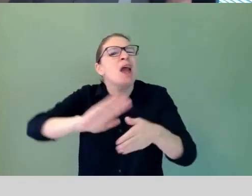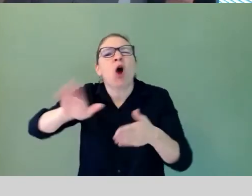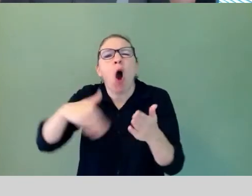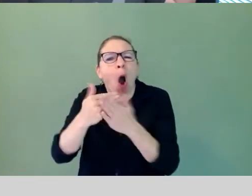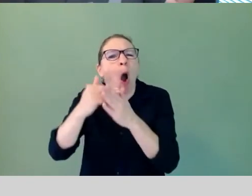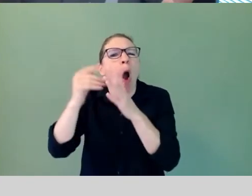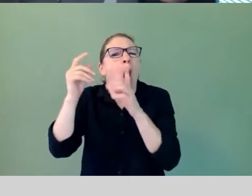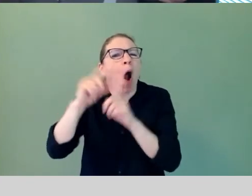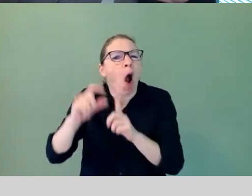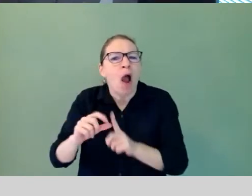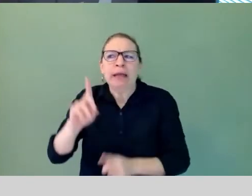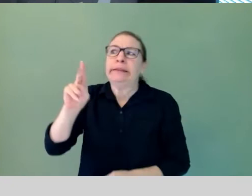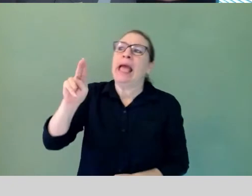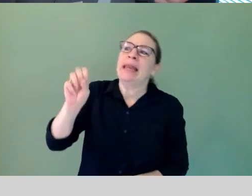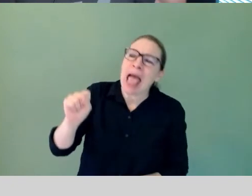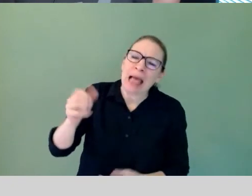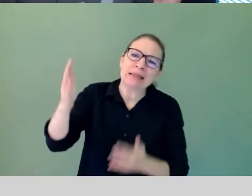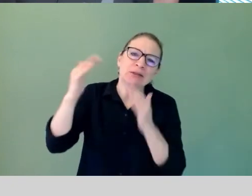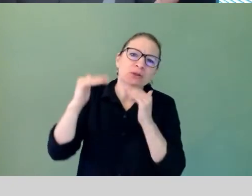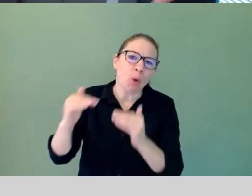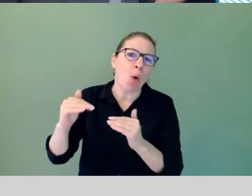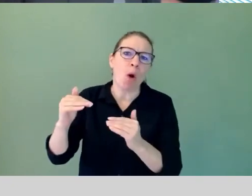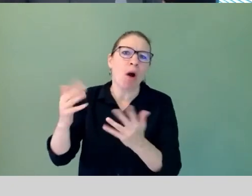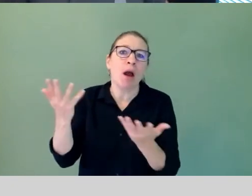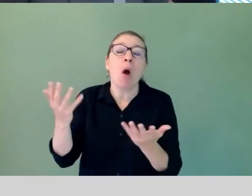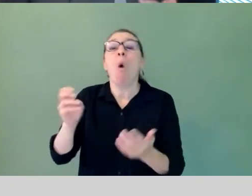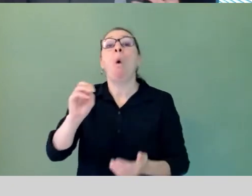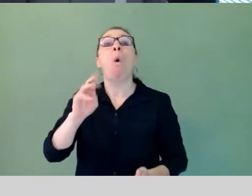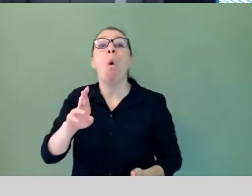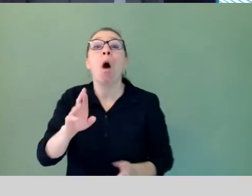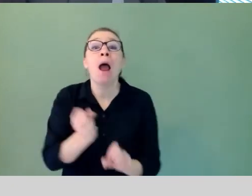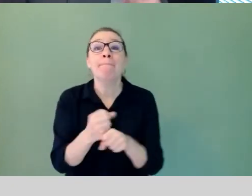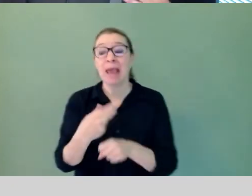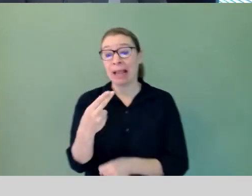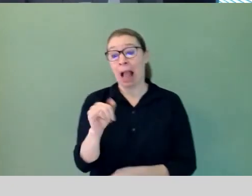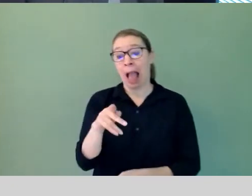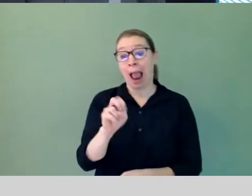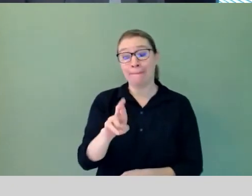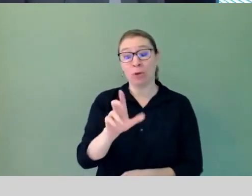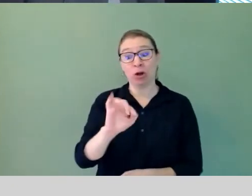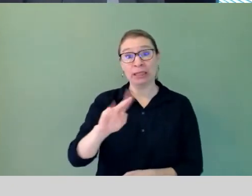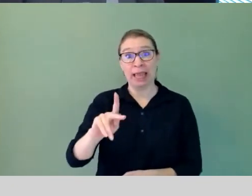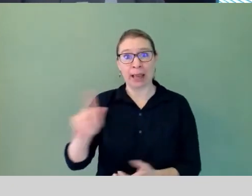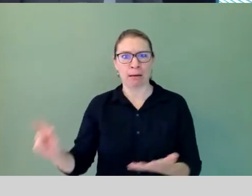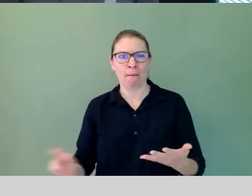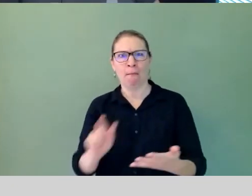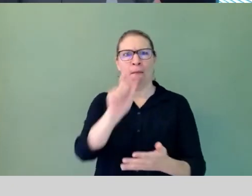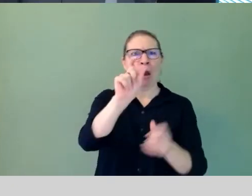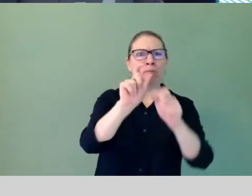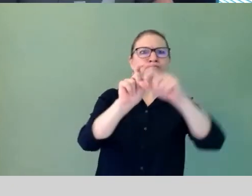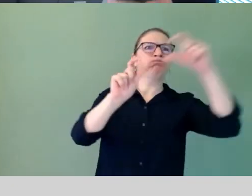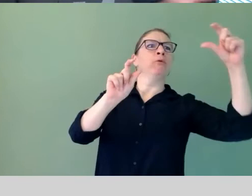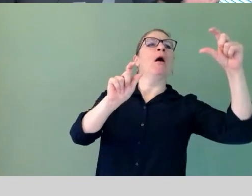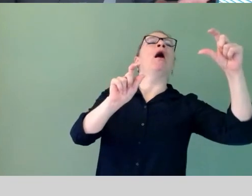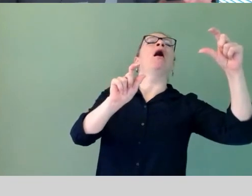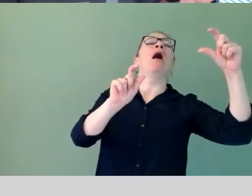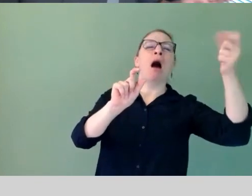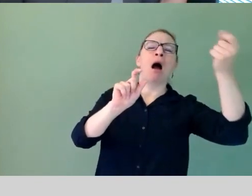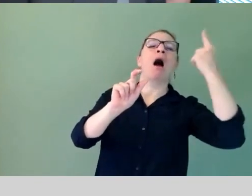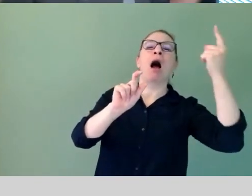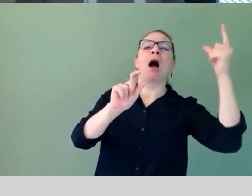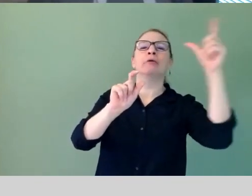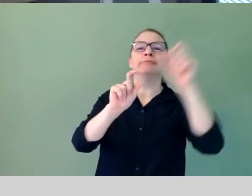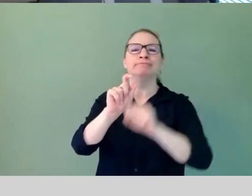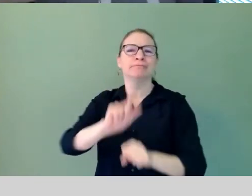anchor and link back, or like if you hover over it, have it pop up and explain it. It's a great way, a little bit of interactivity, makes it a really good experience. Tip number